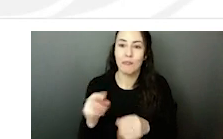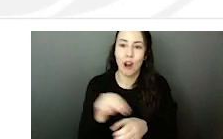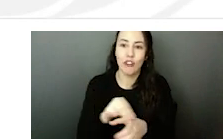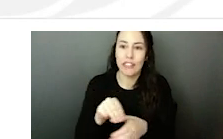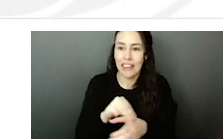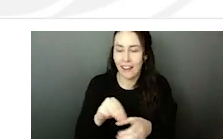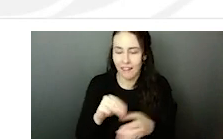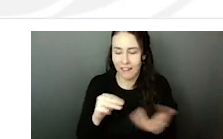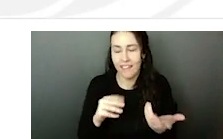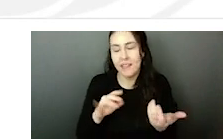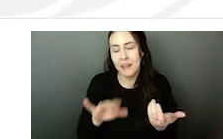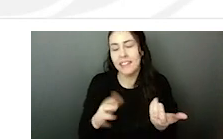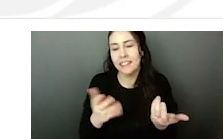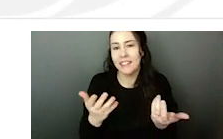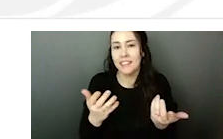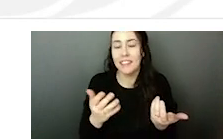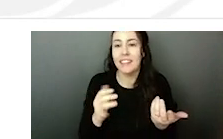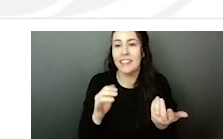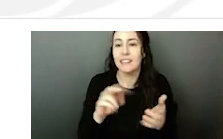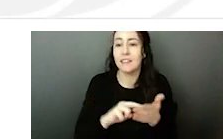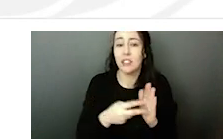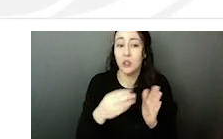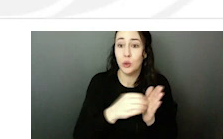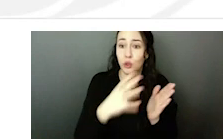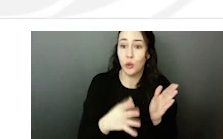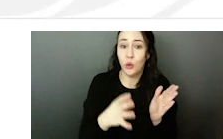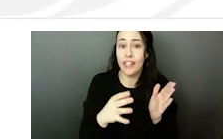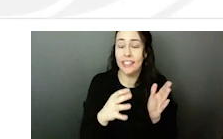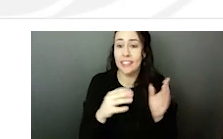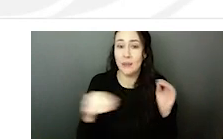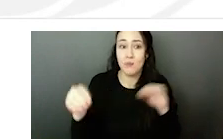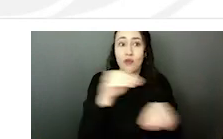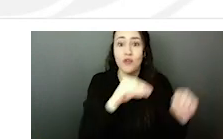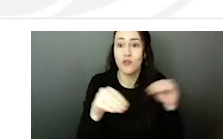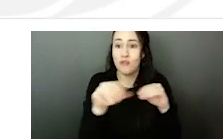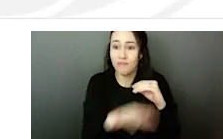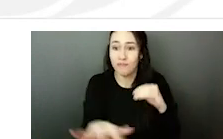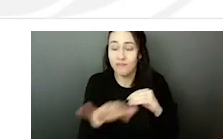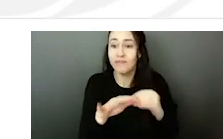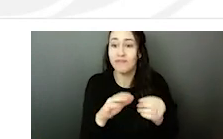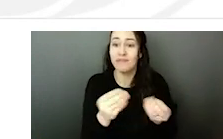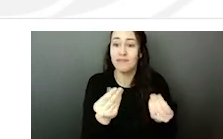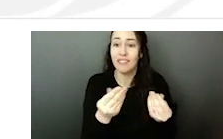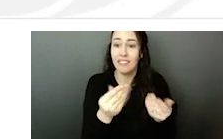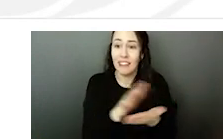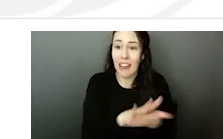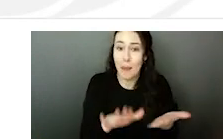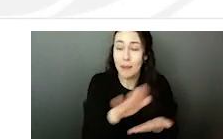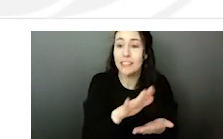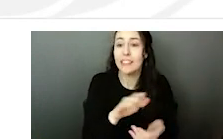of, as a students move across our campuses, because they do at high levels, that credits follow them